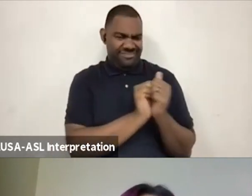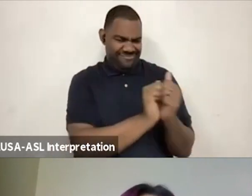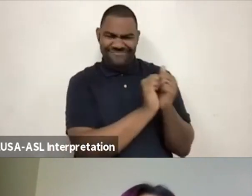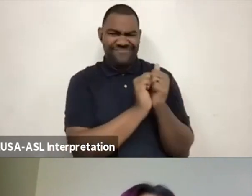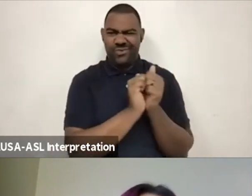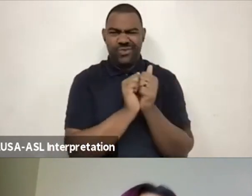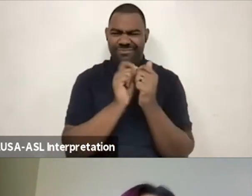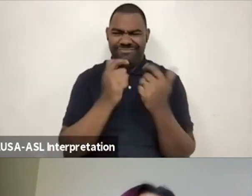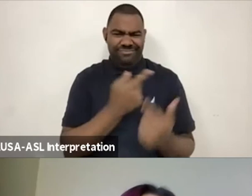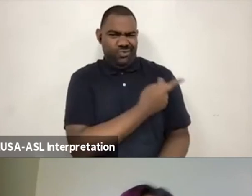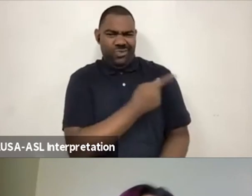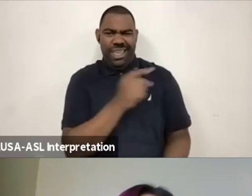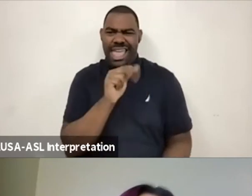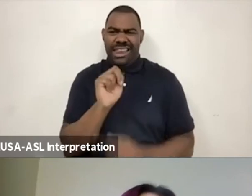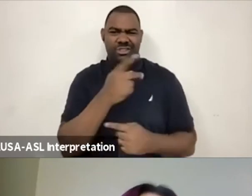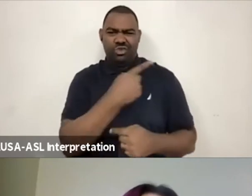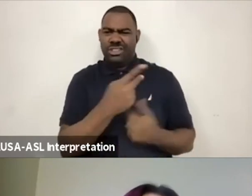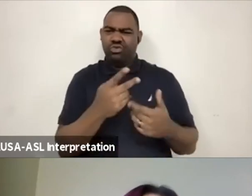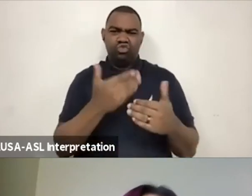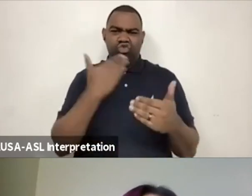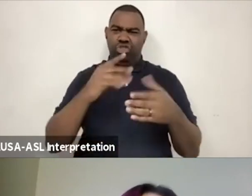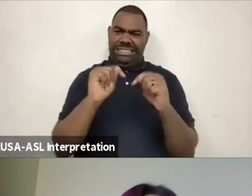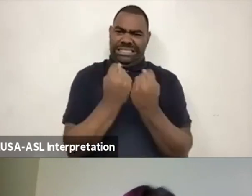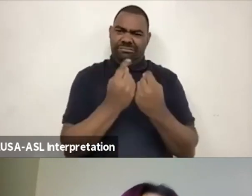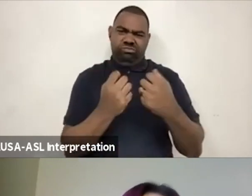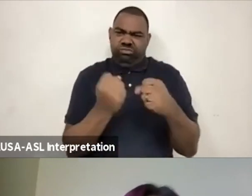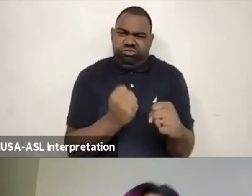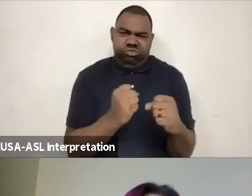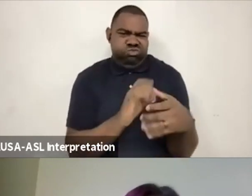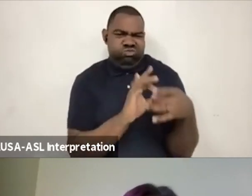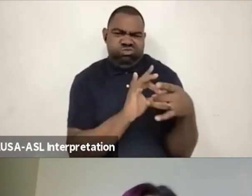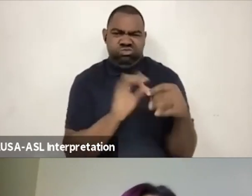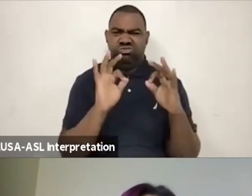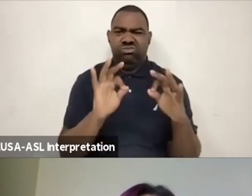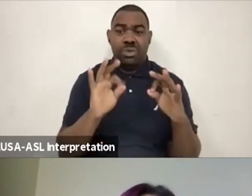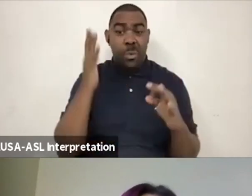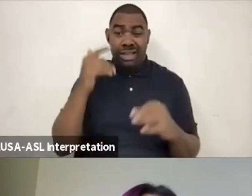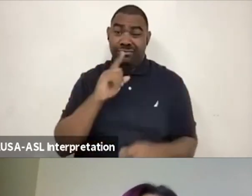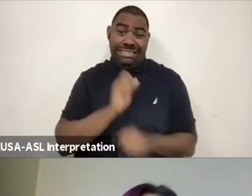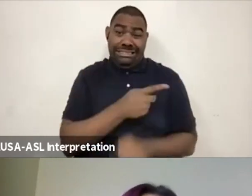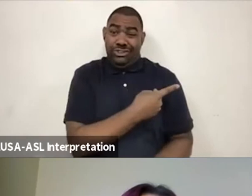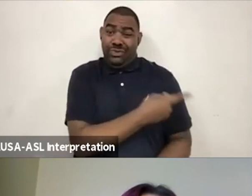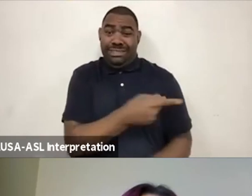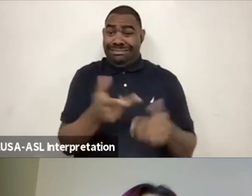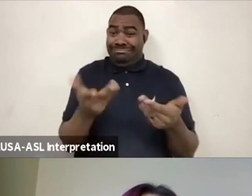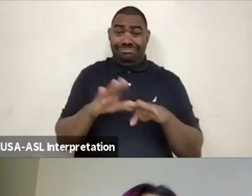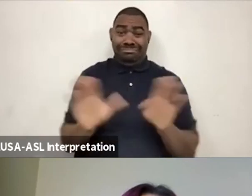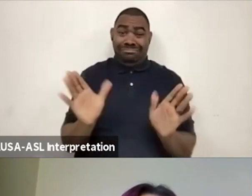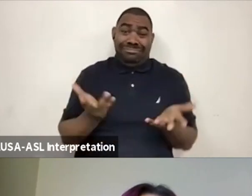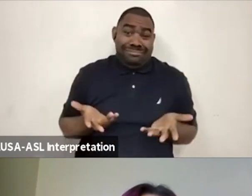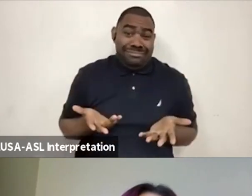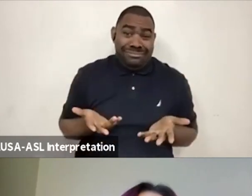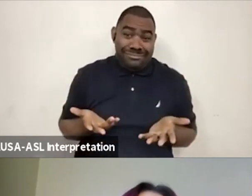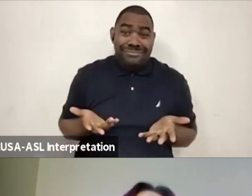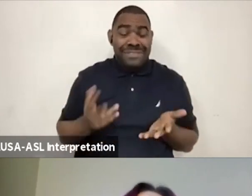Anna and I are a pretty solid team, because it's pretty much just us. So that,